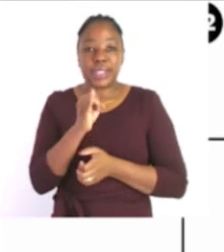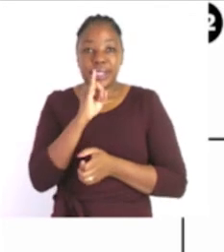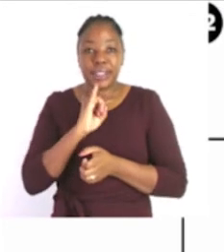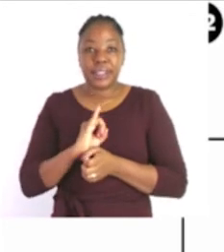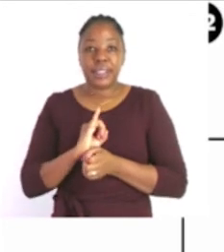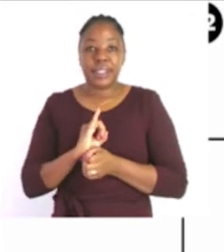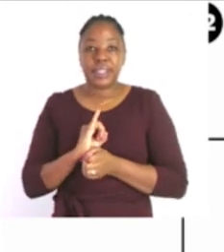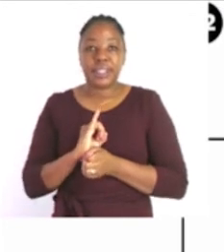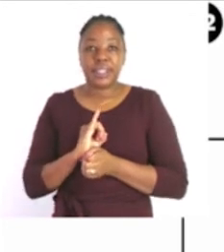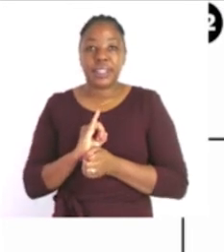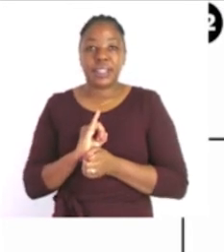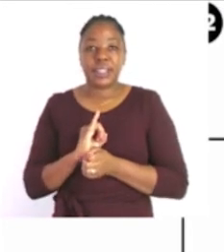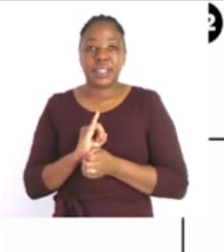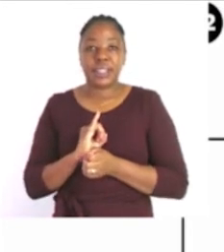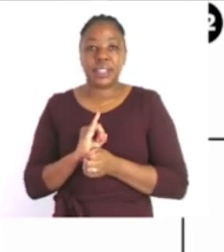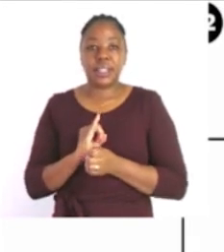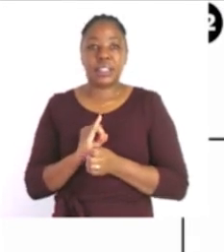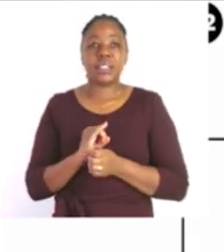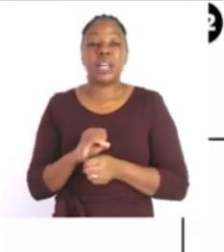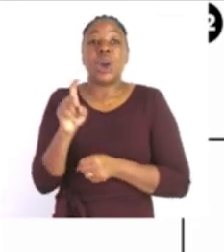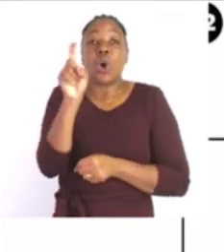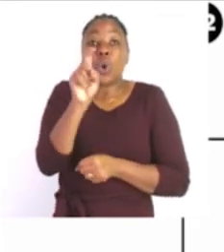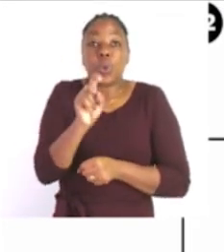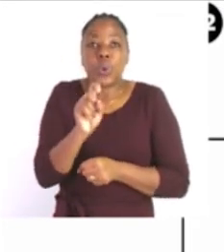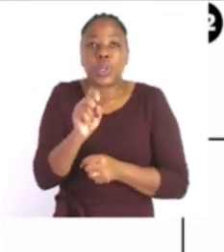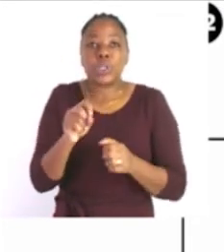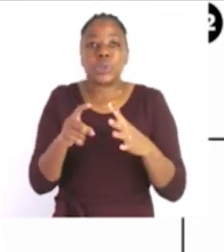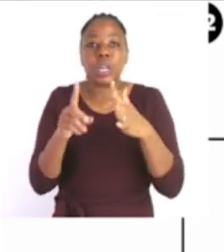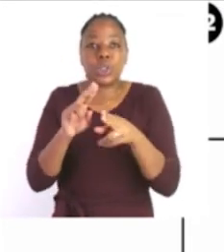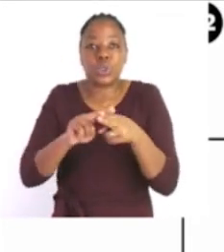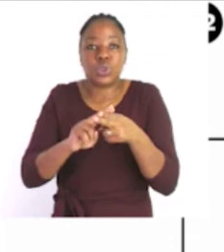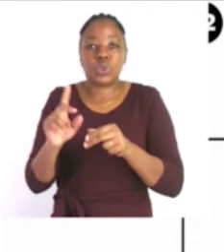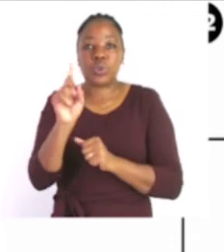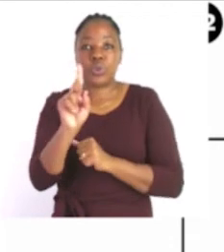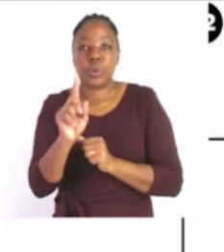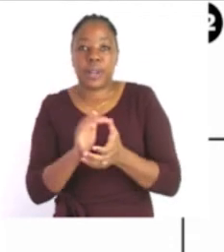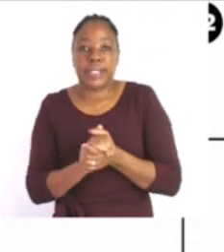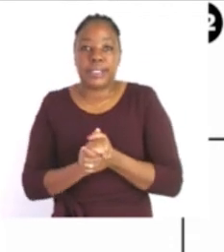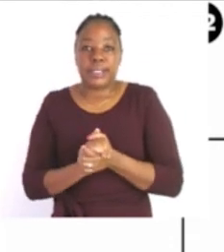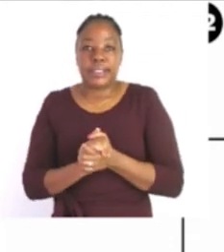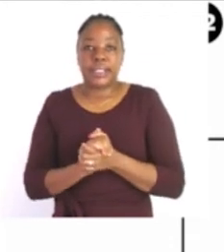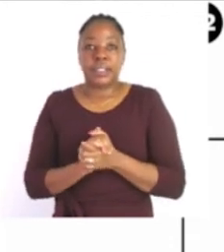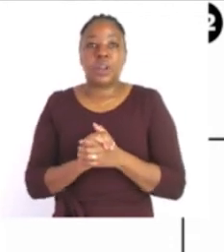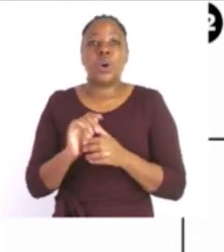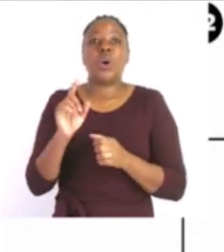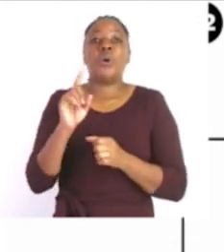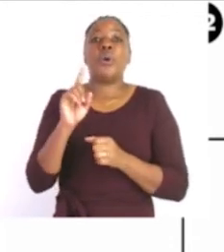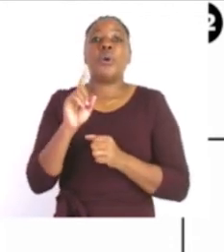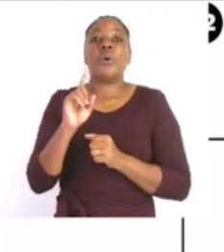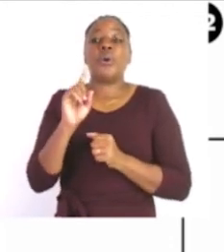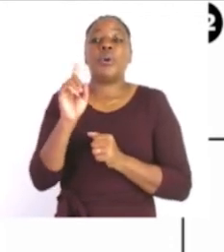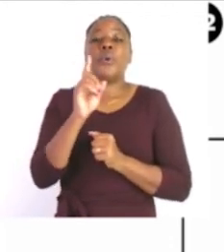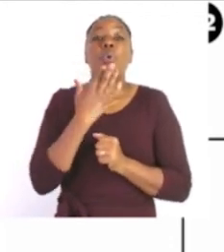every question is used for. Who is a person? What is asking